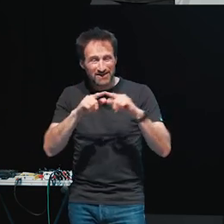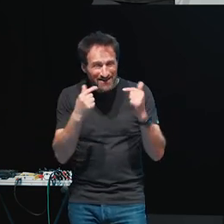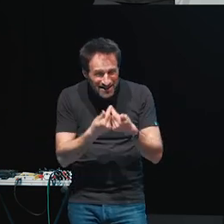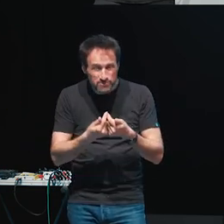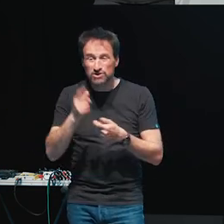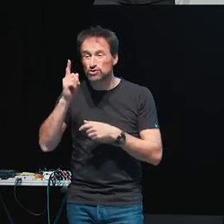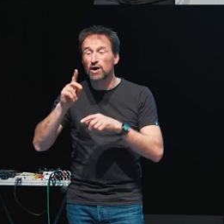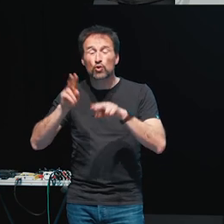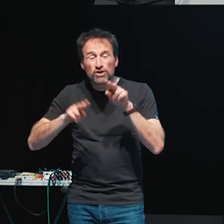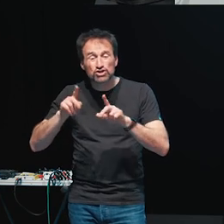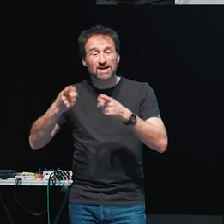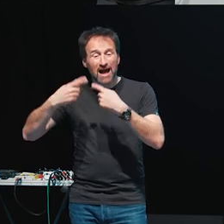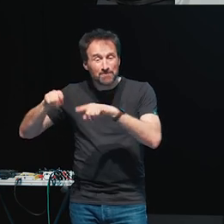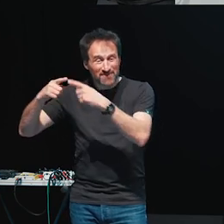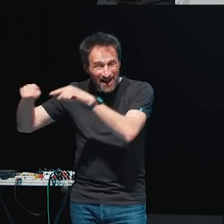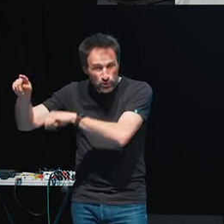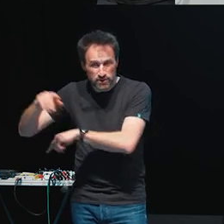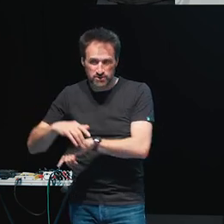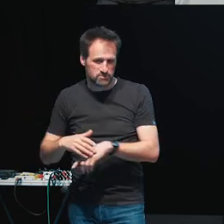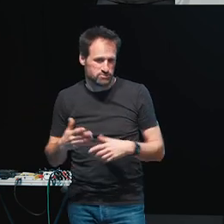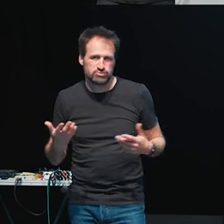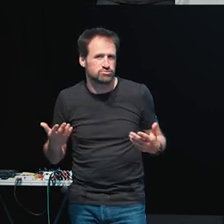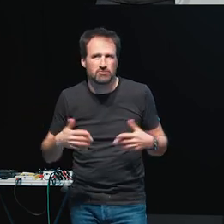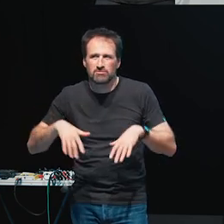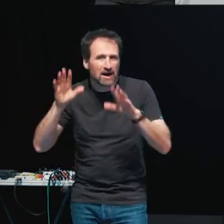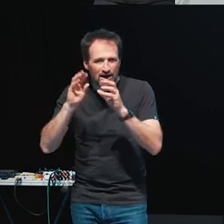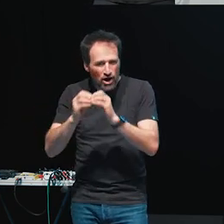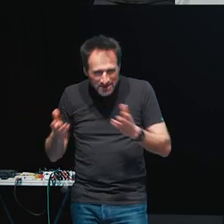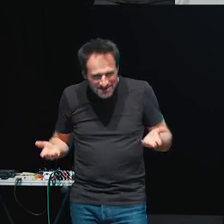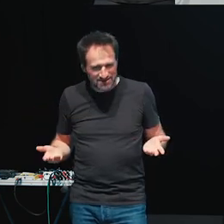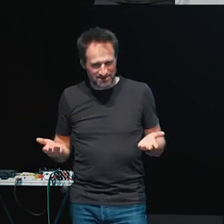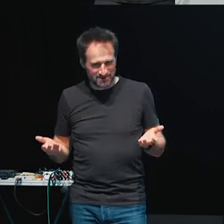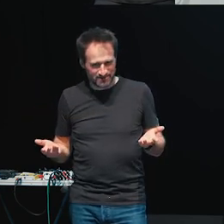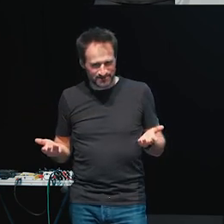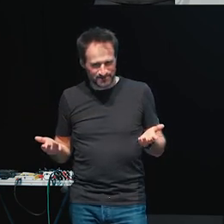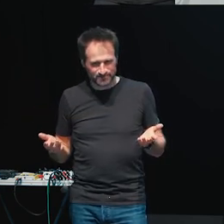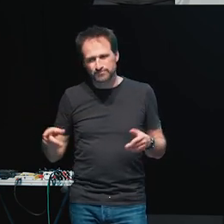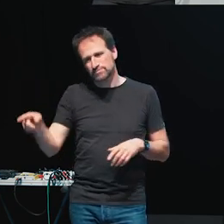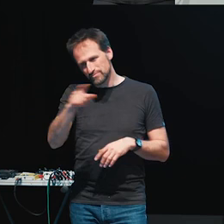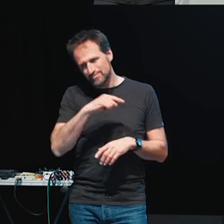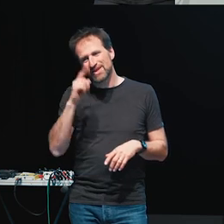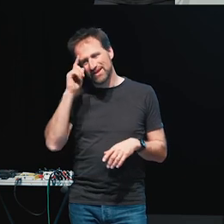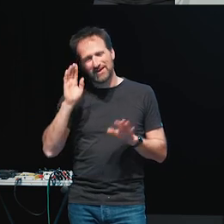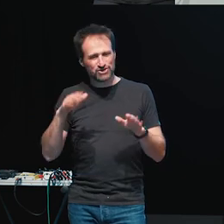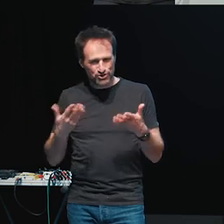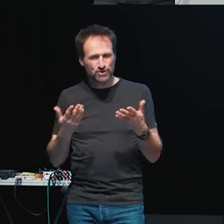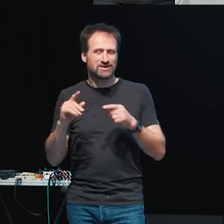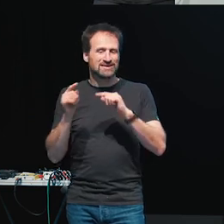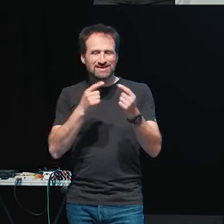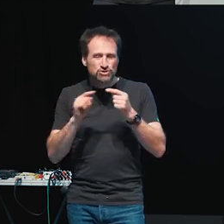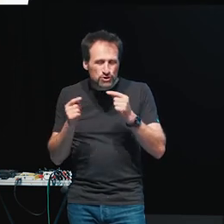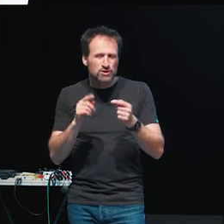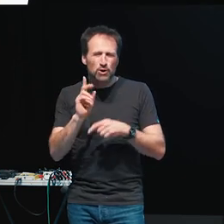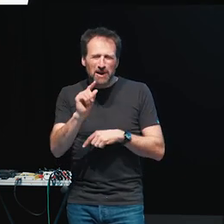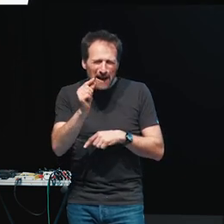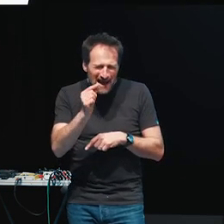even different departments, it's much, much more complicated. And as probably all of you know, discussions even about minor